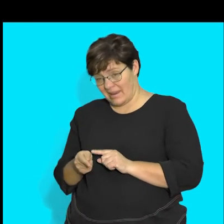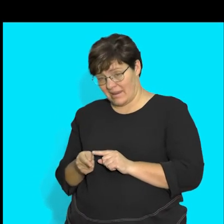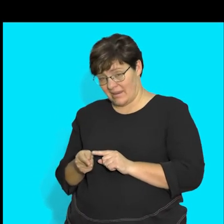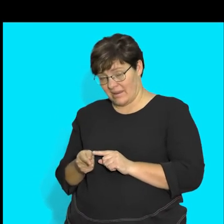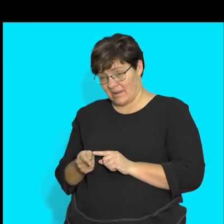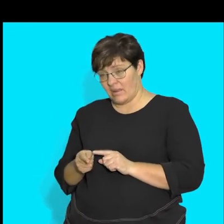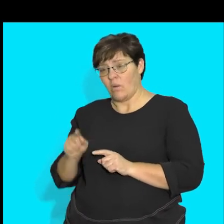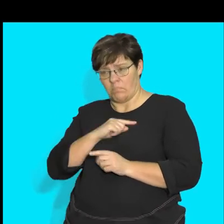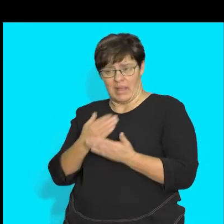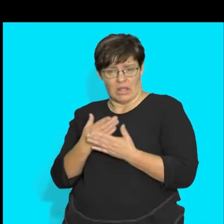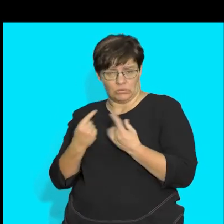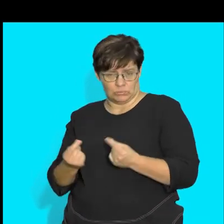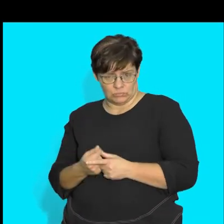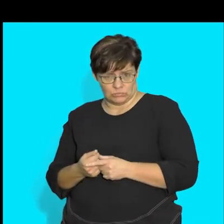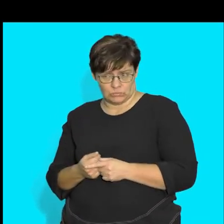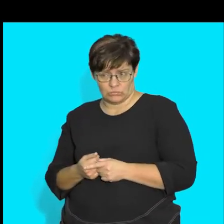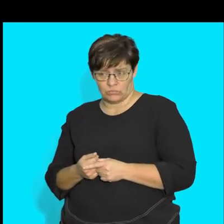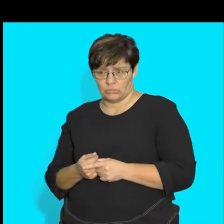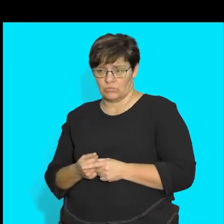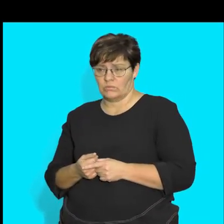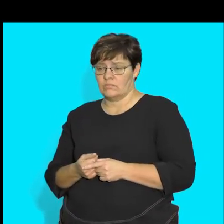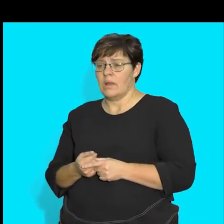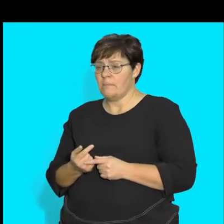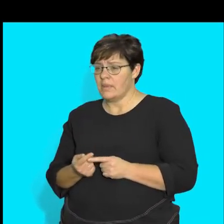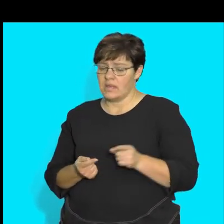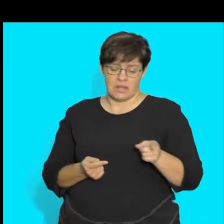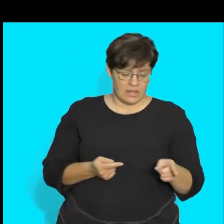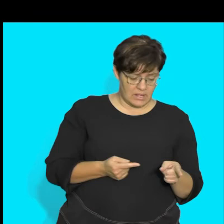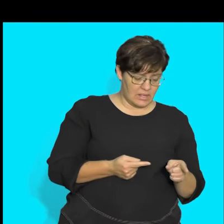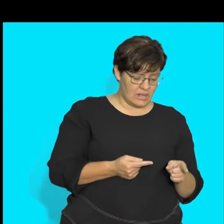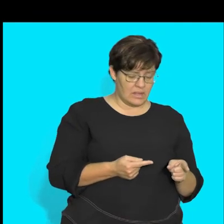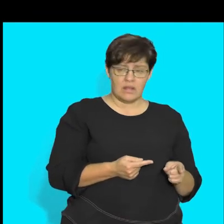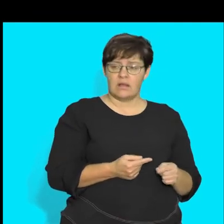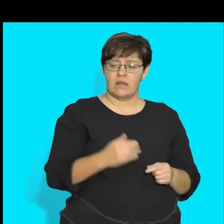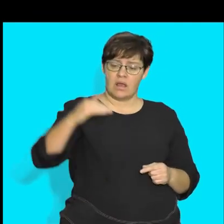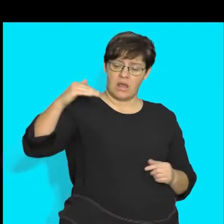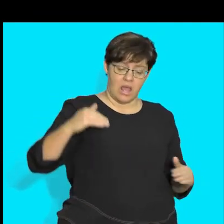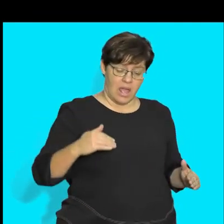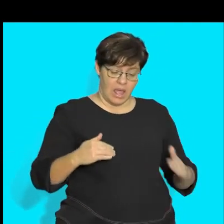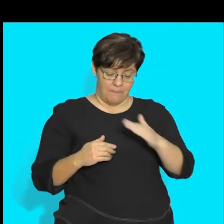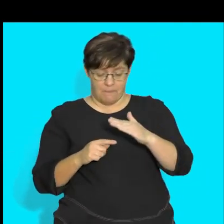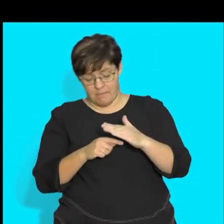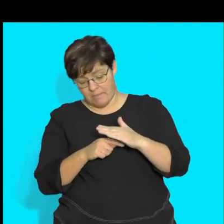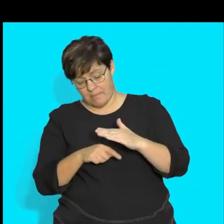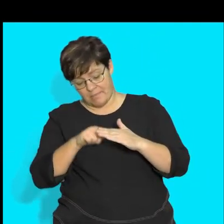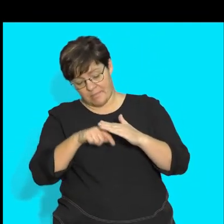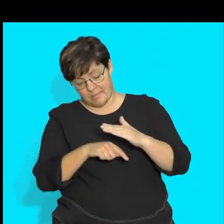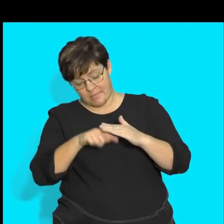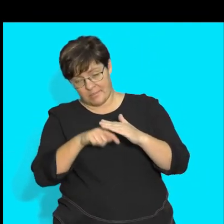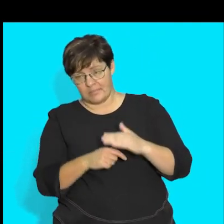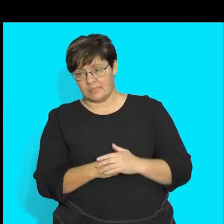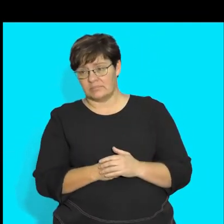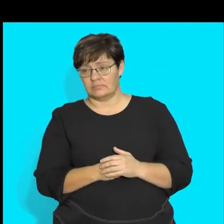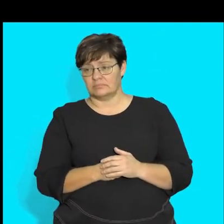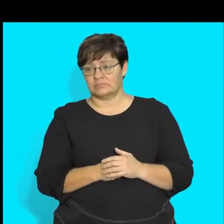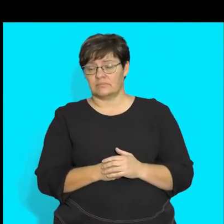there, because I can do that. And I work out the angle of the inclination of the line going up, right?